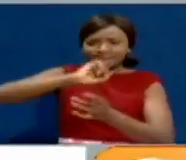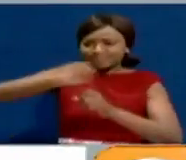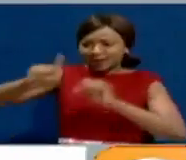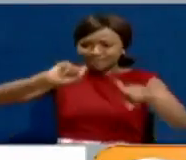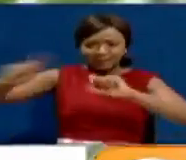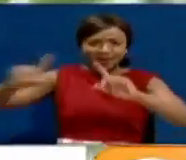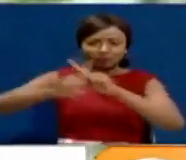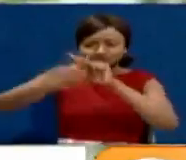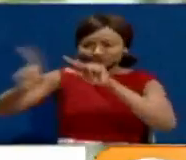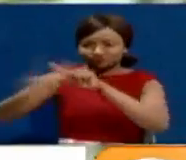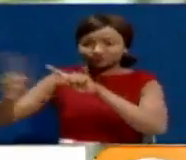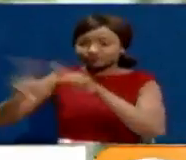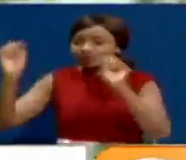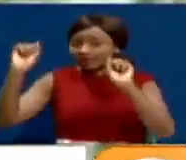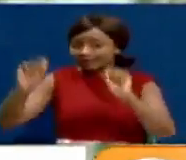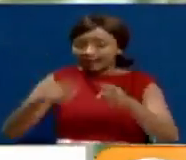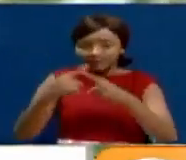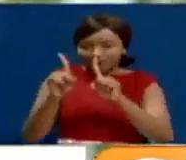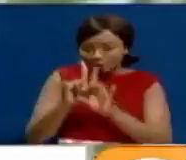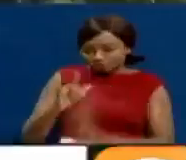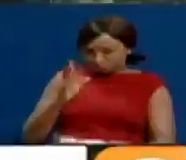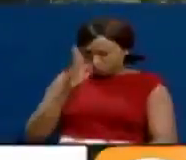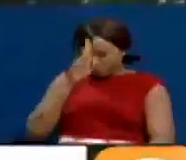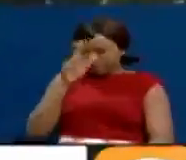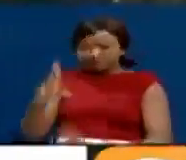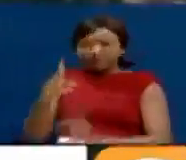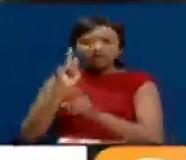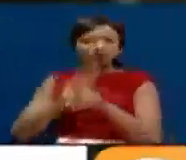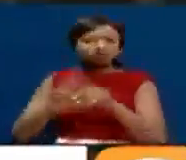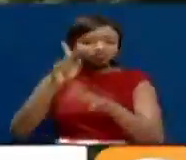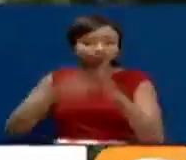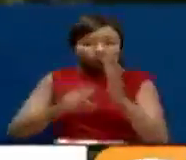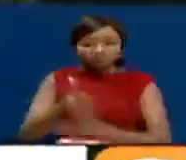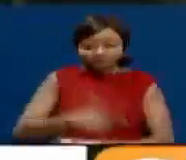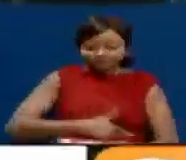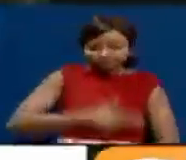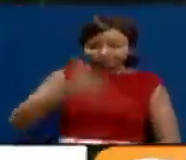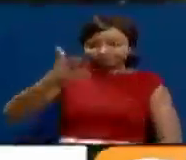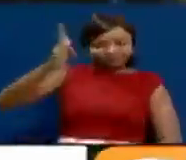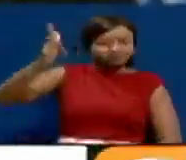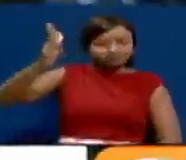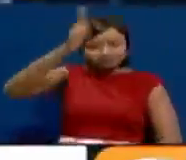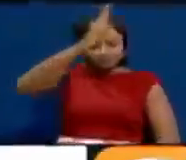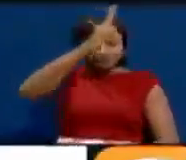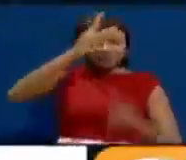desert locusts, with security officials using tear gas and guns.